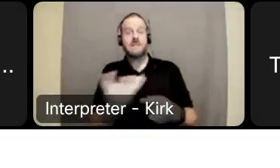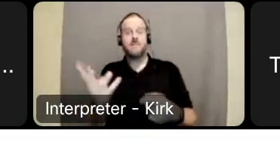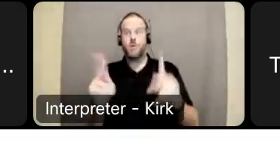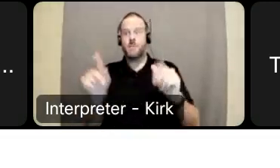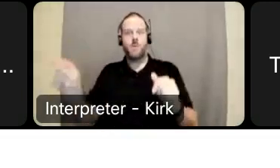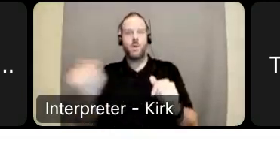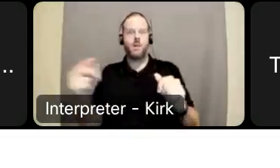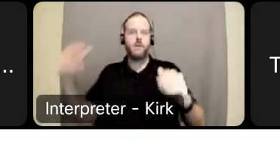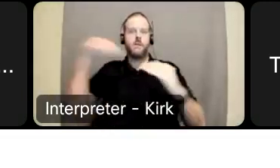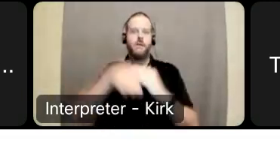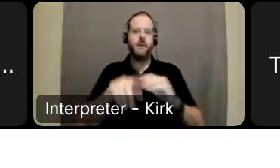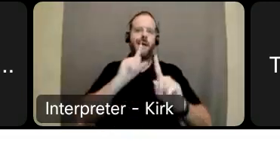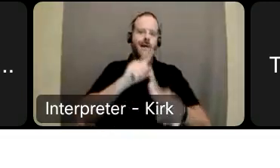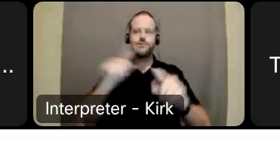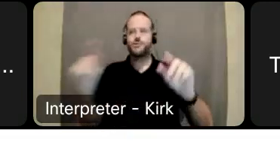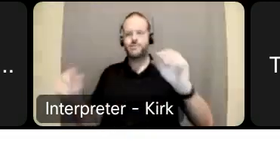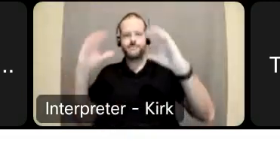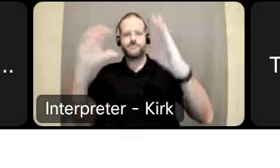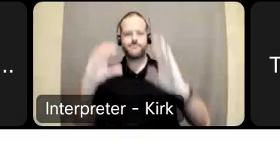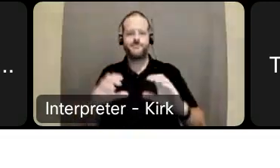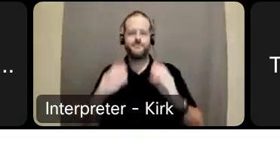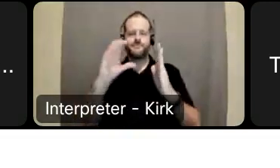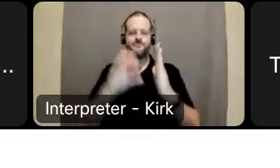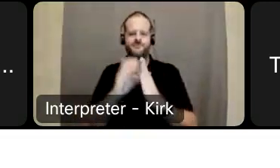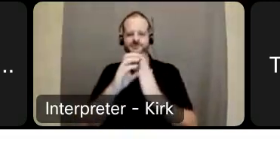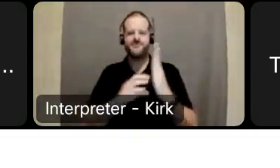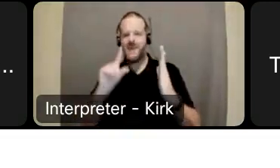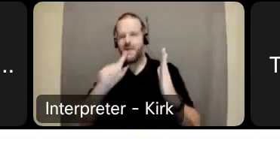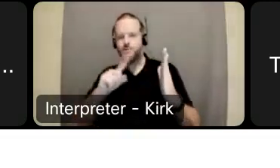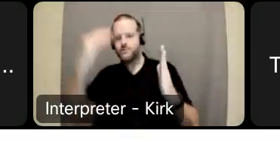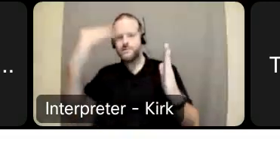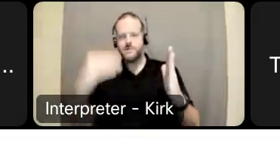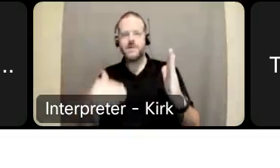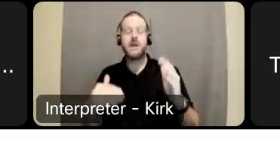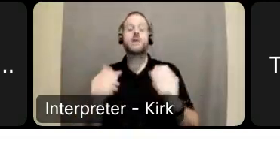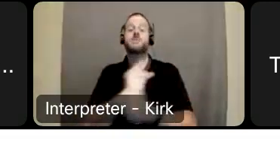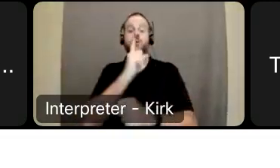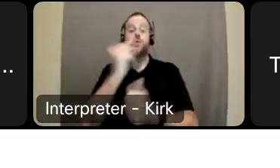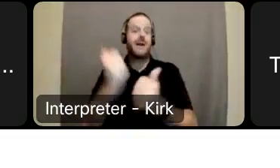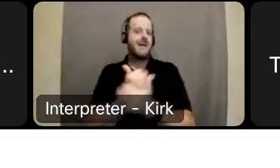information on a particular student. It just ensures that everything has been completed and